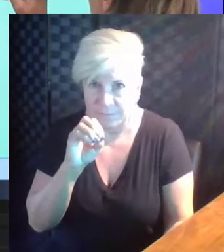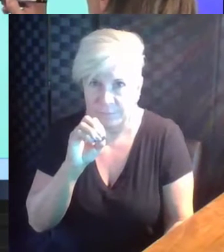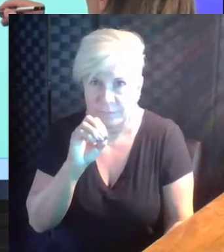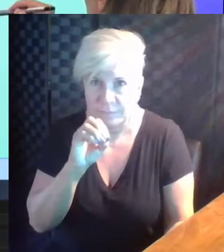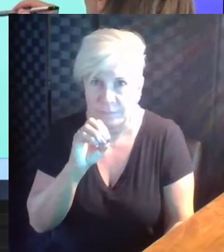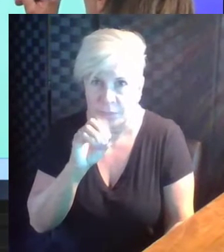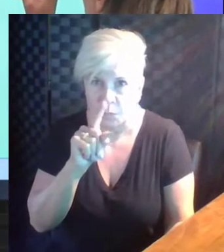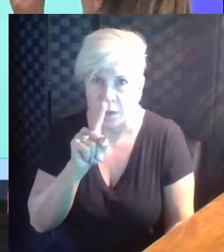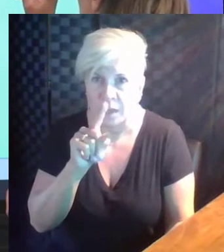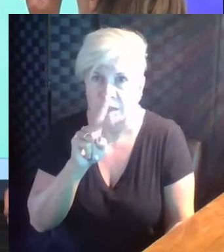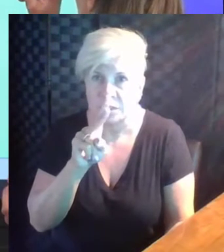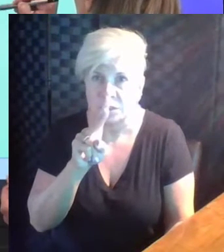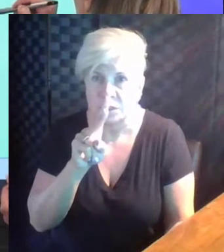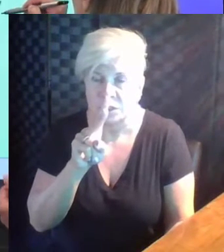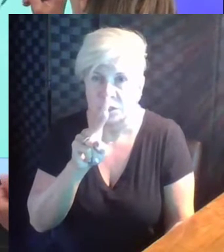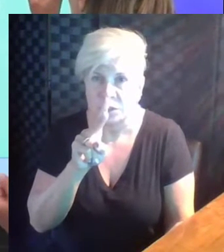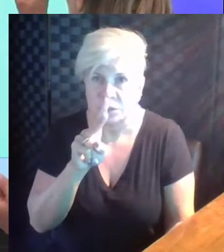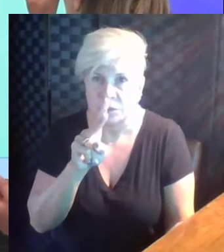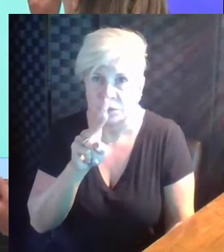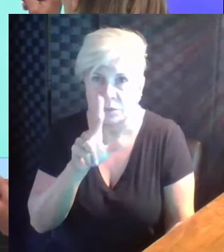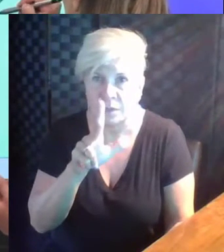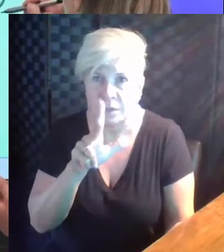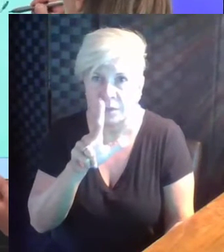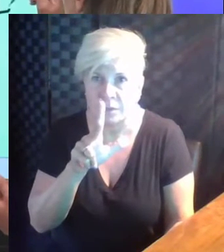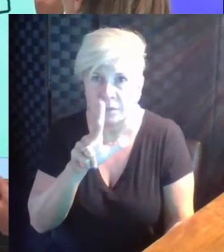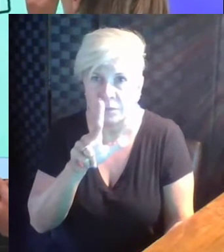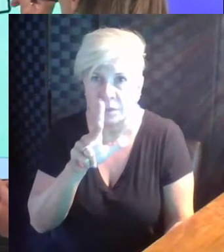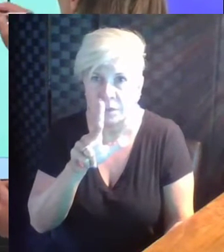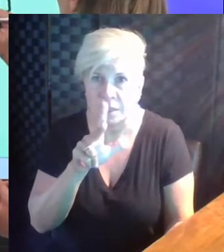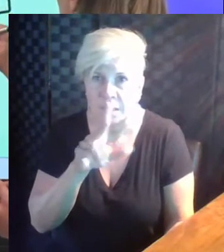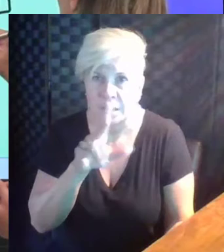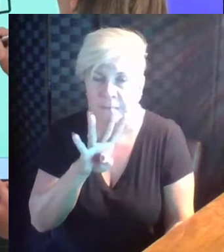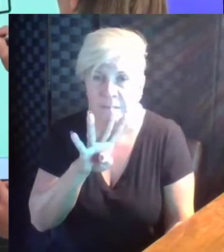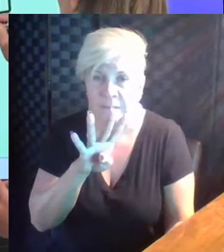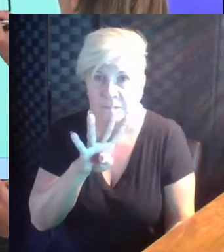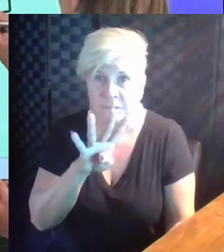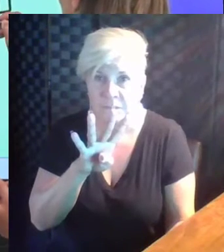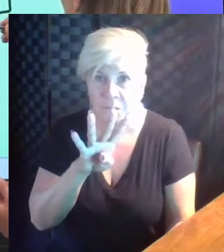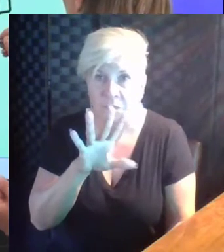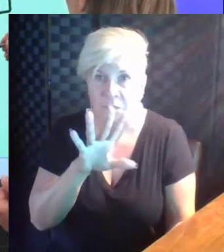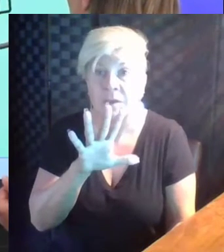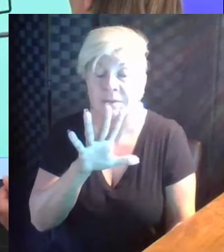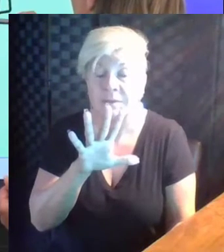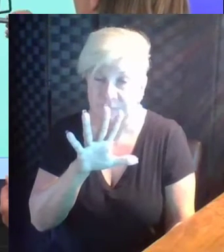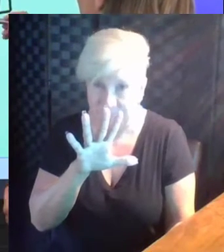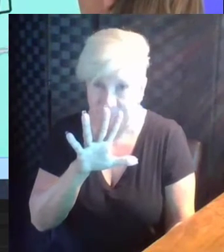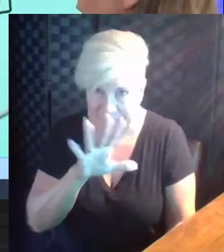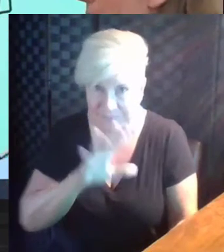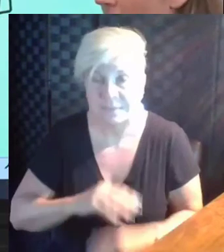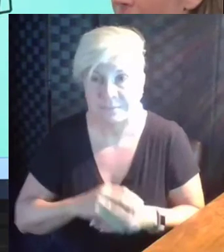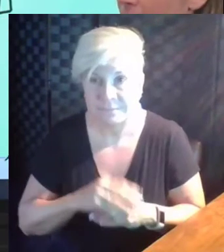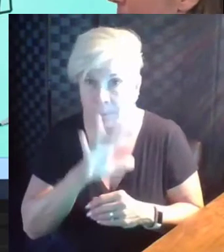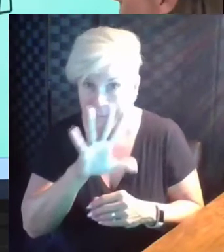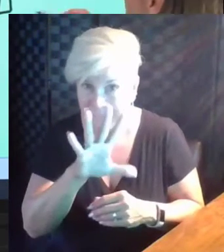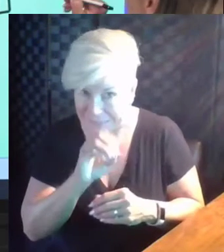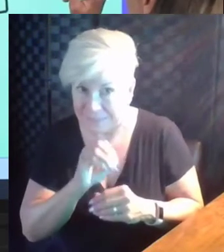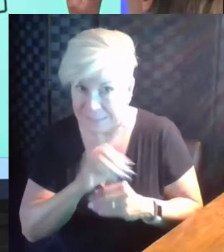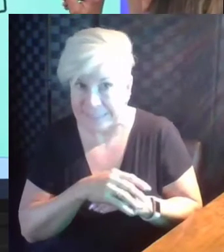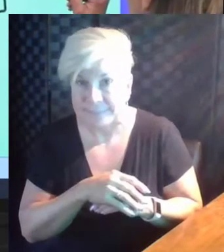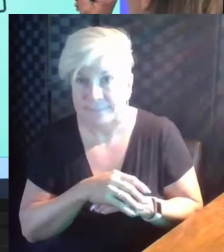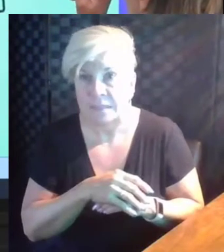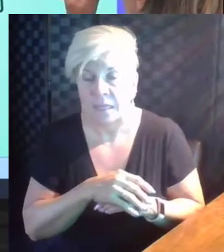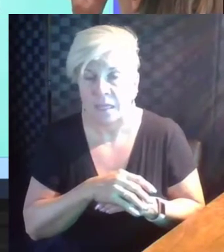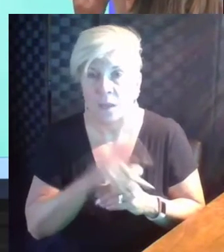453. So 1, 2, 3, 4, 5. There's my